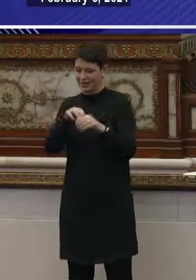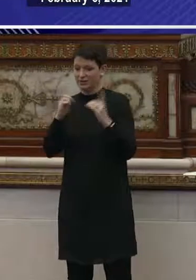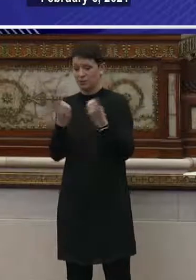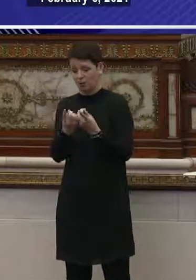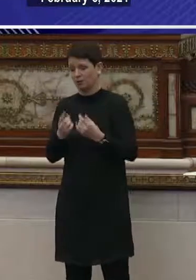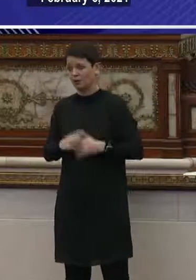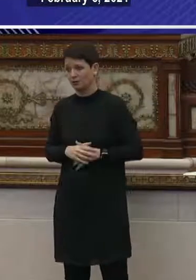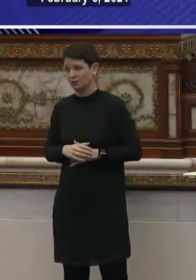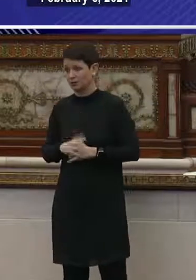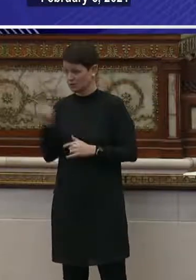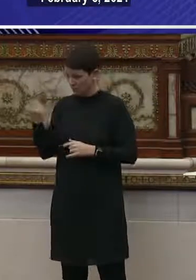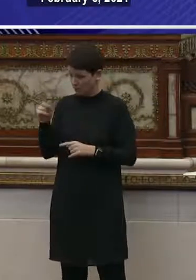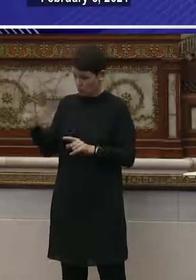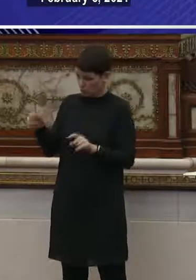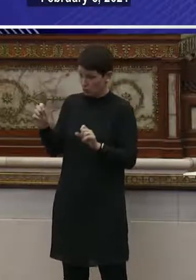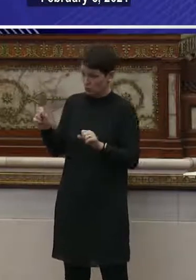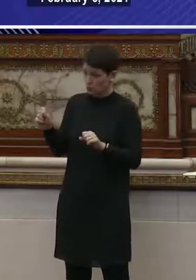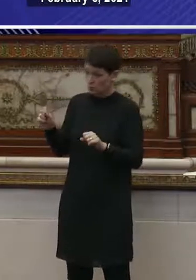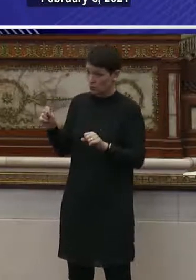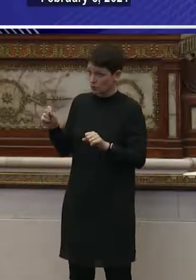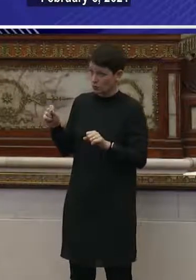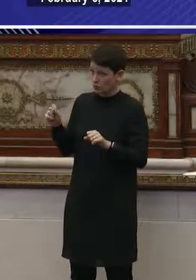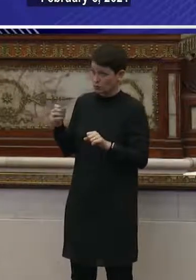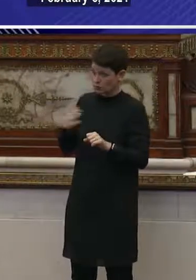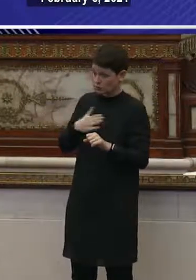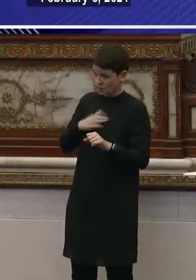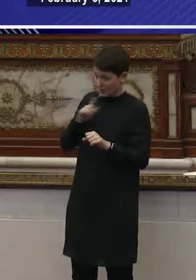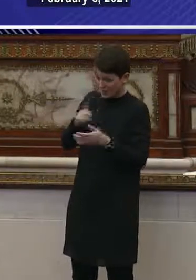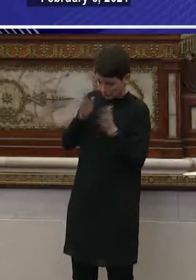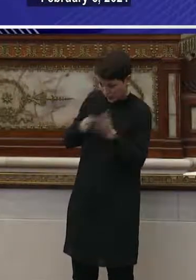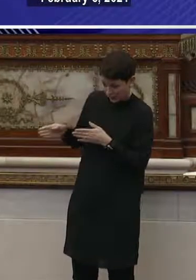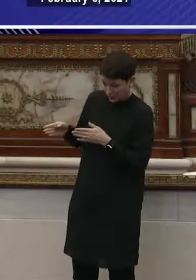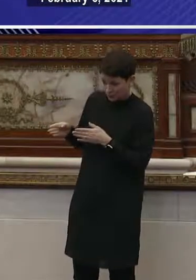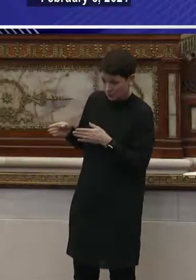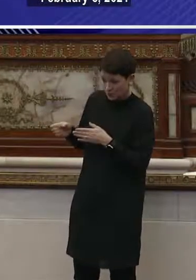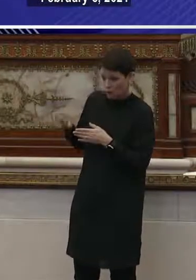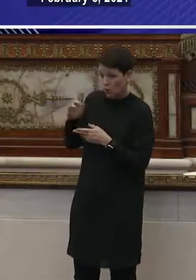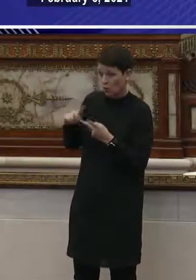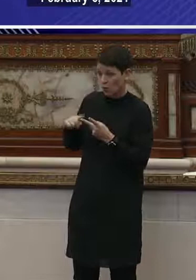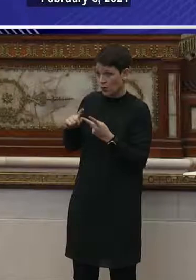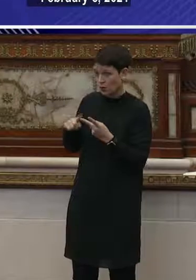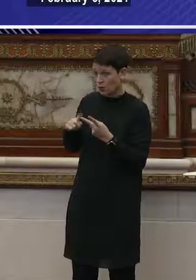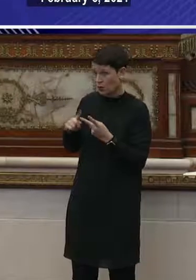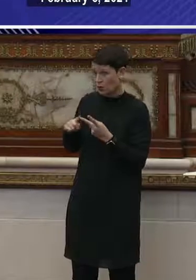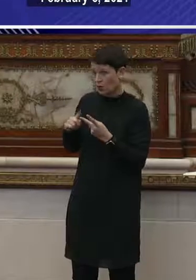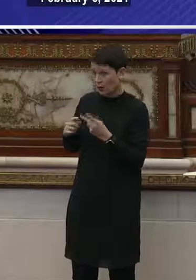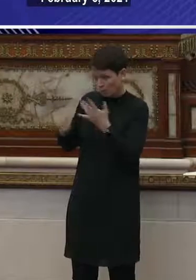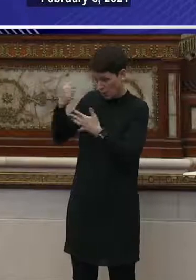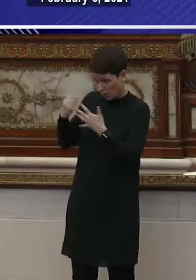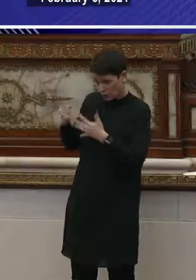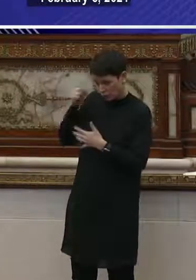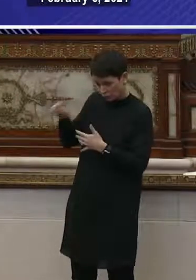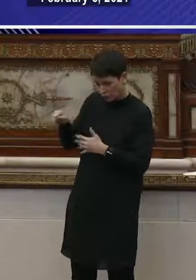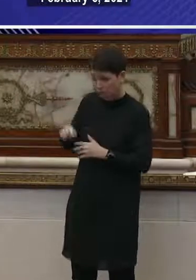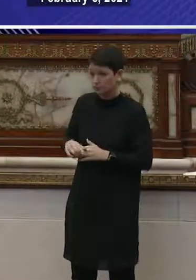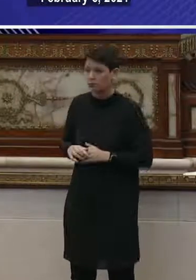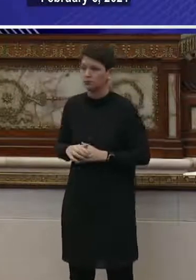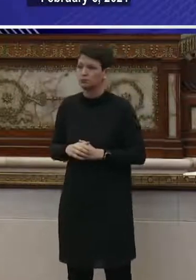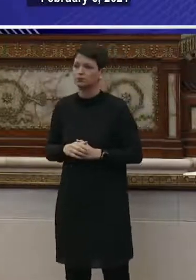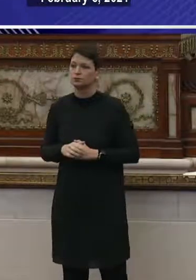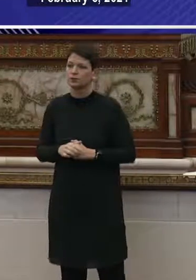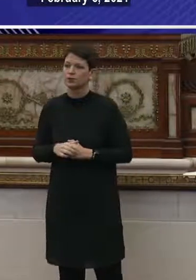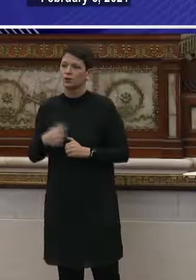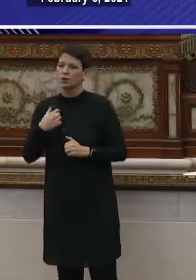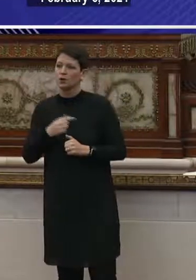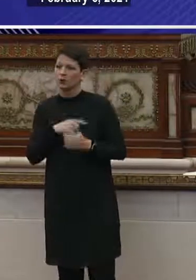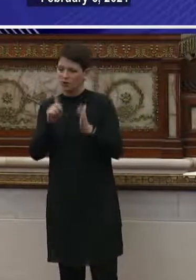department. Is that something that is being planned or is being prioritized? So we're looking